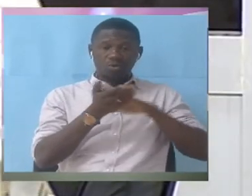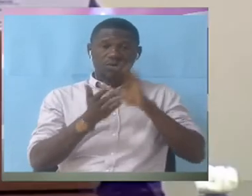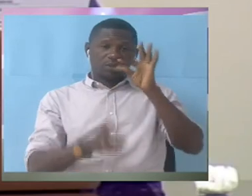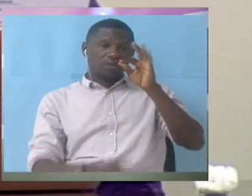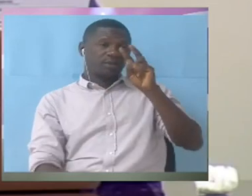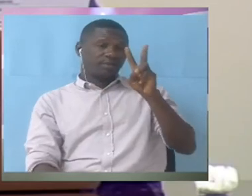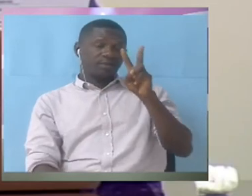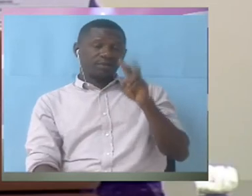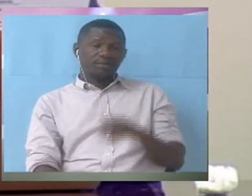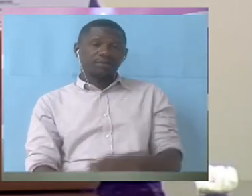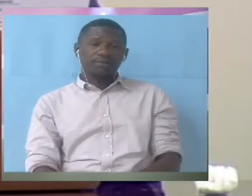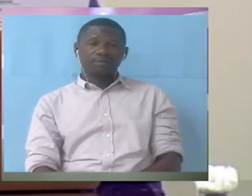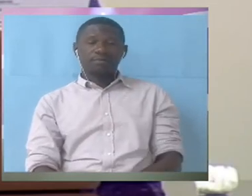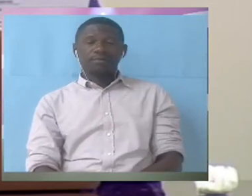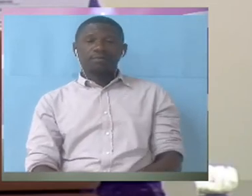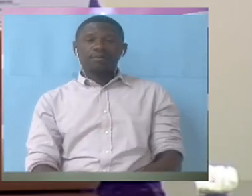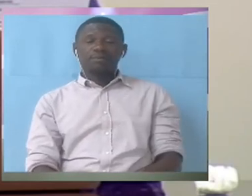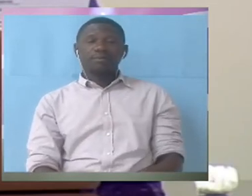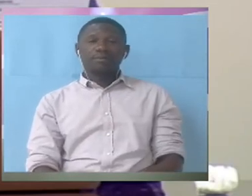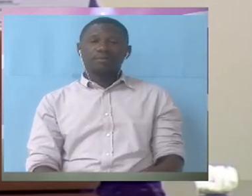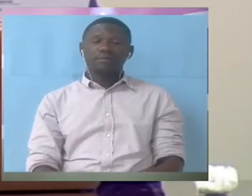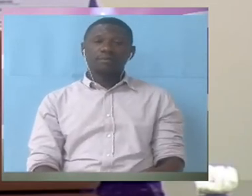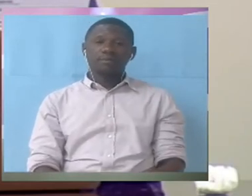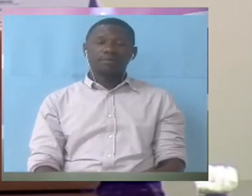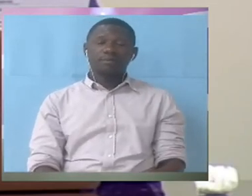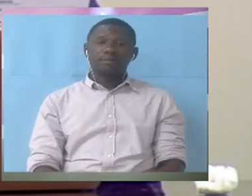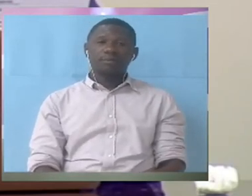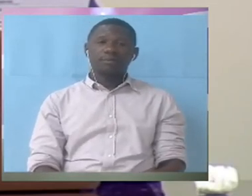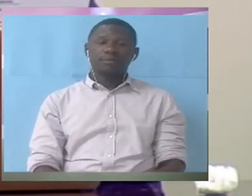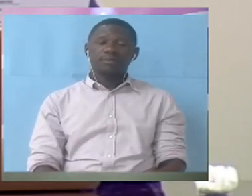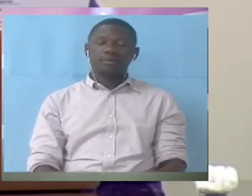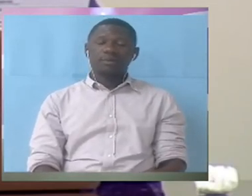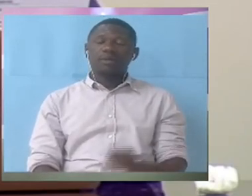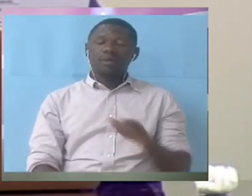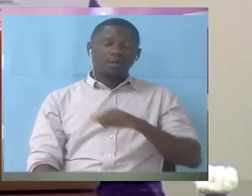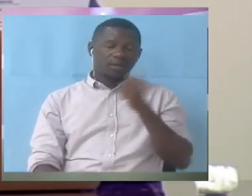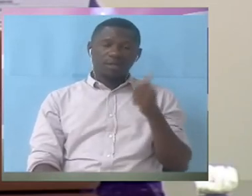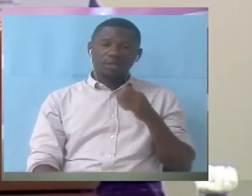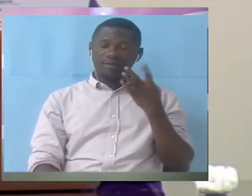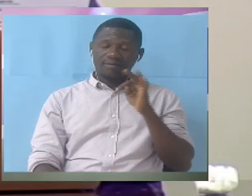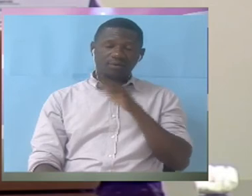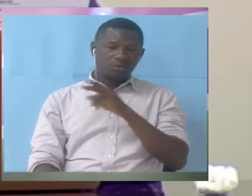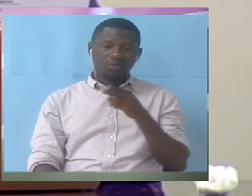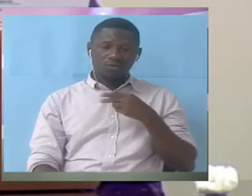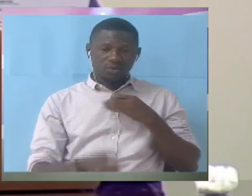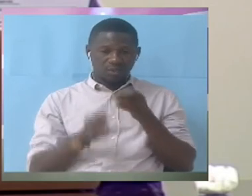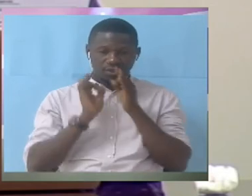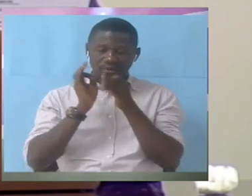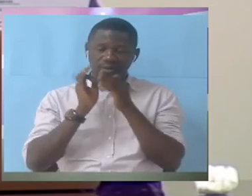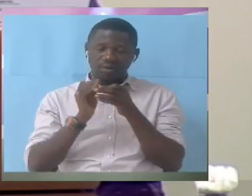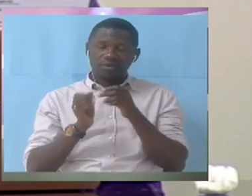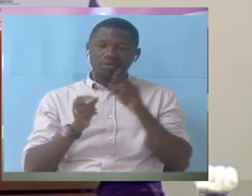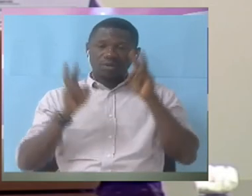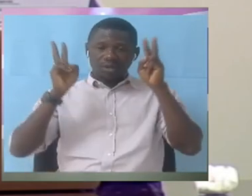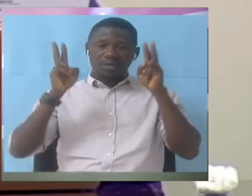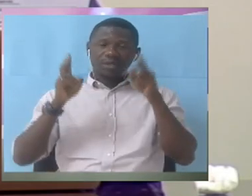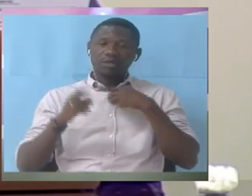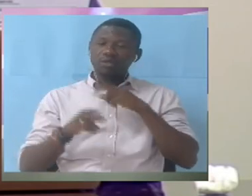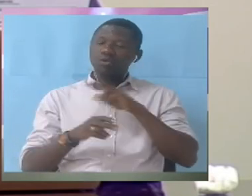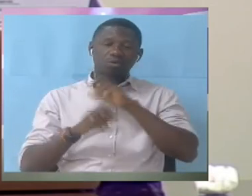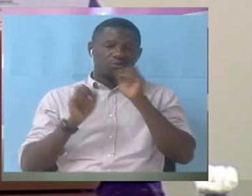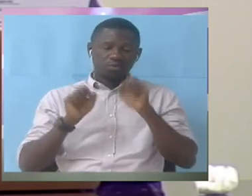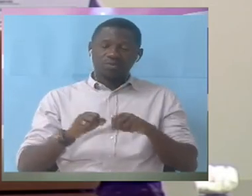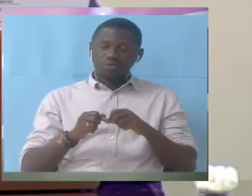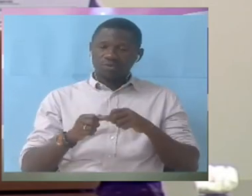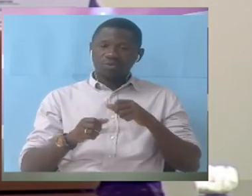that even though you had explained to him... And that even though you had explained to him that he could not cure